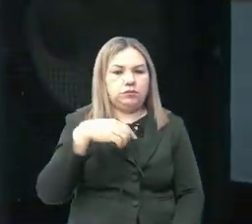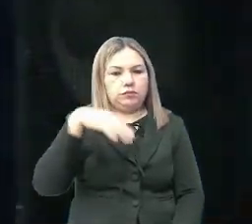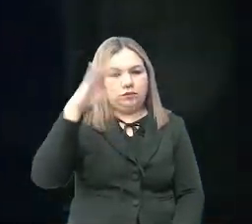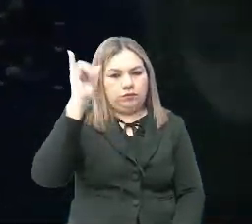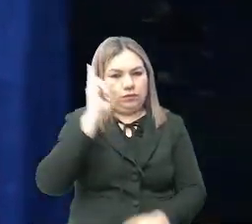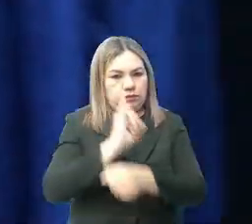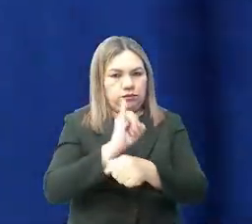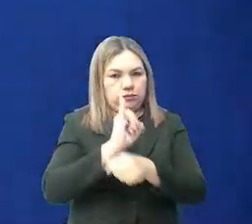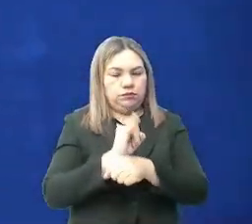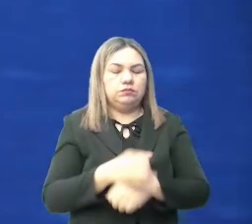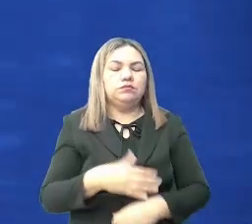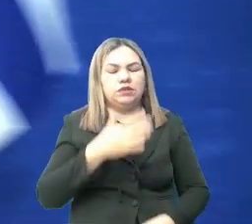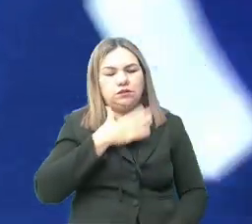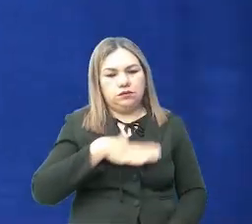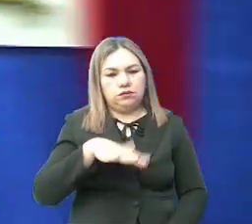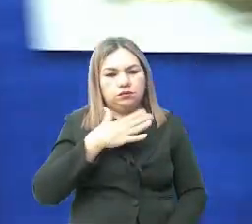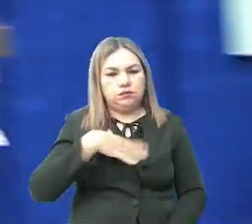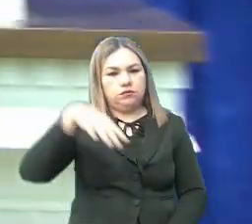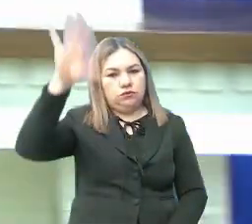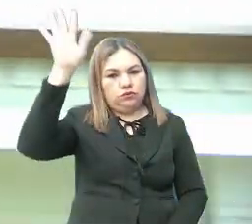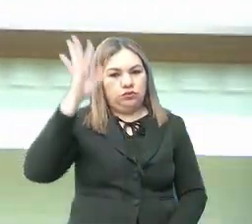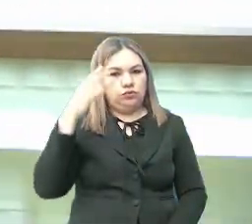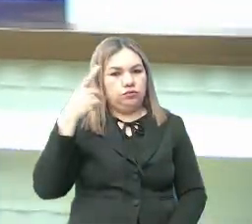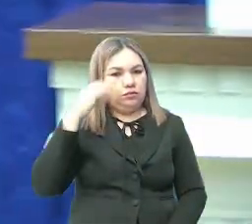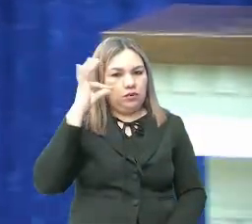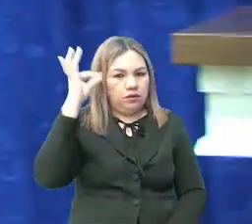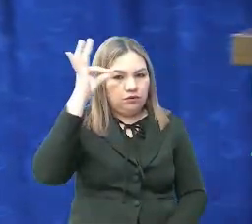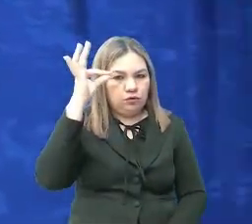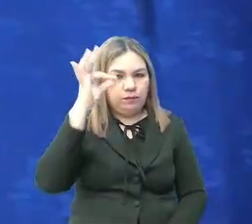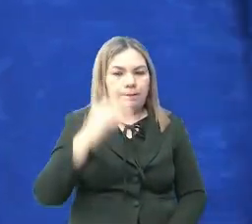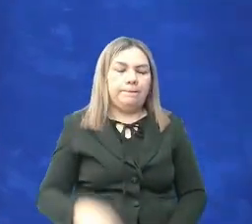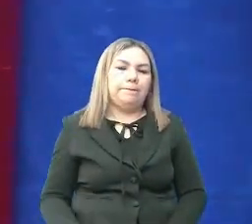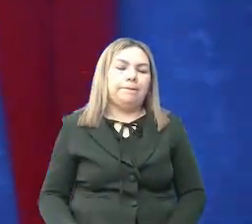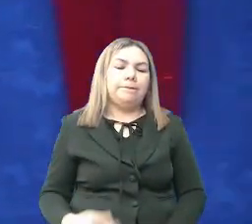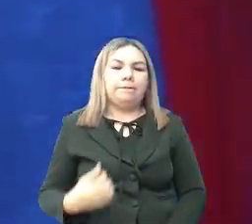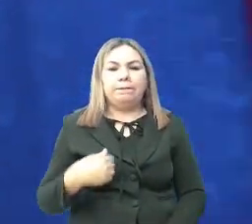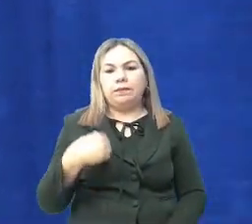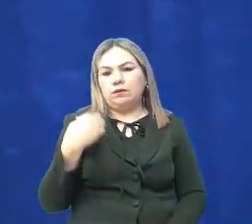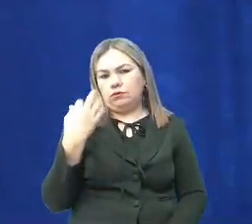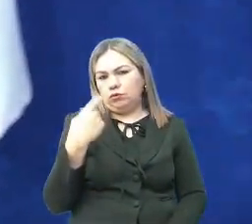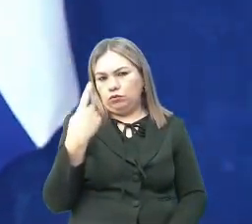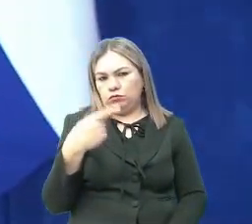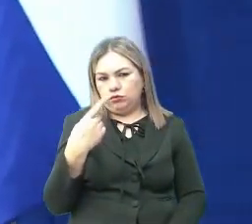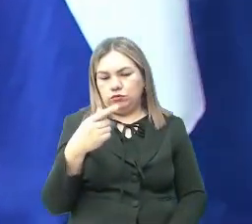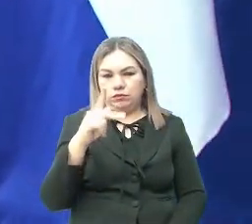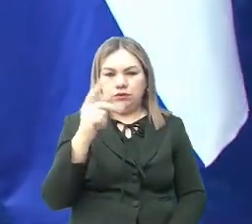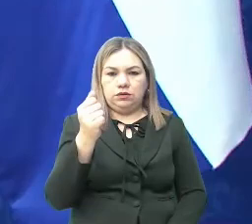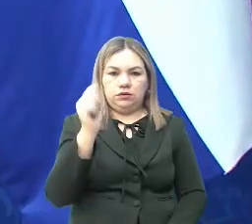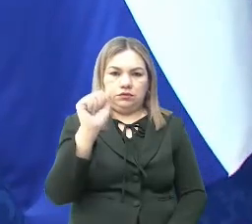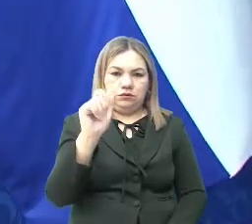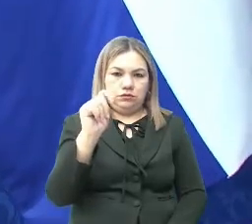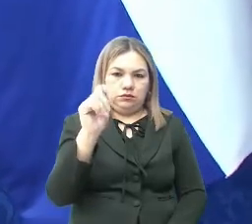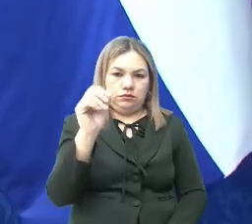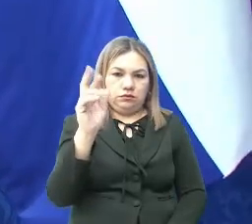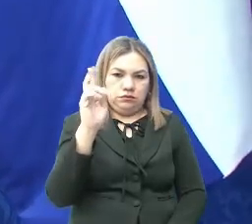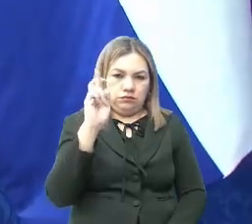congregation. Oh, the Lord's going to forgive you. And the other one, and what's your problem,